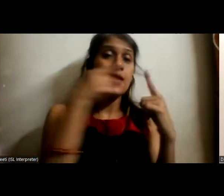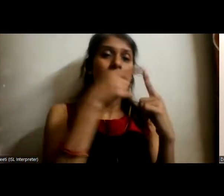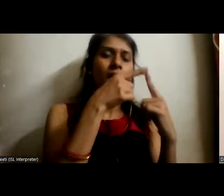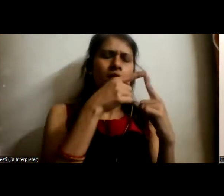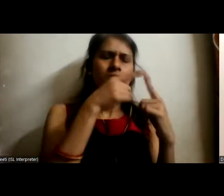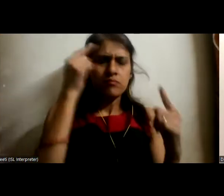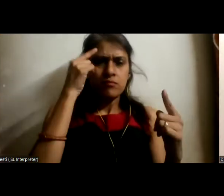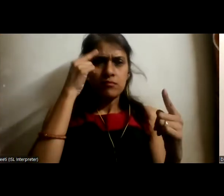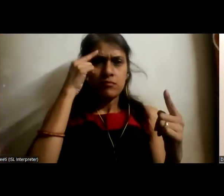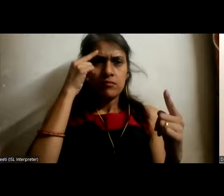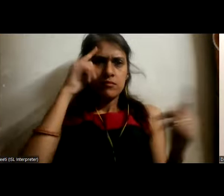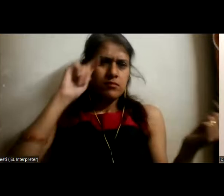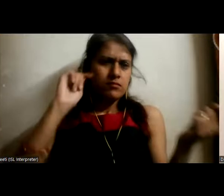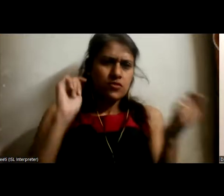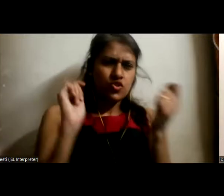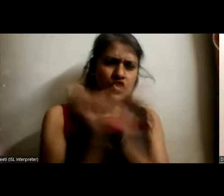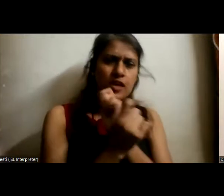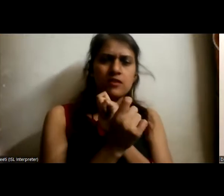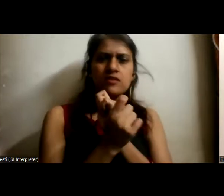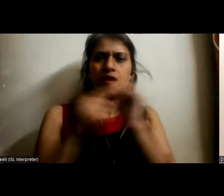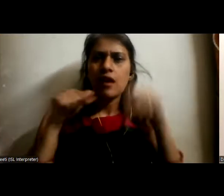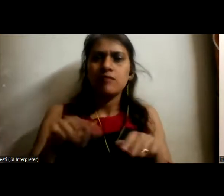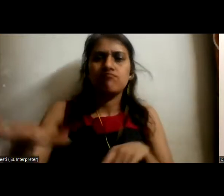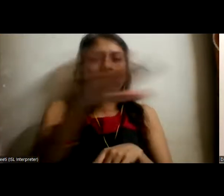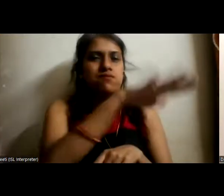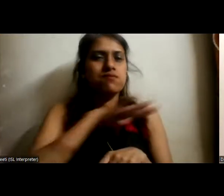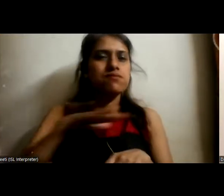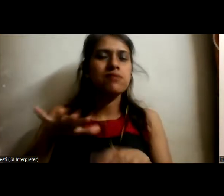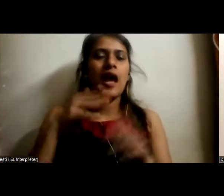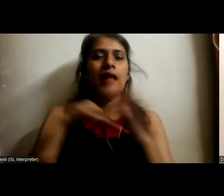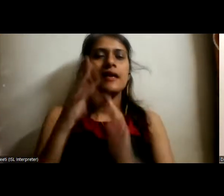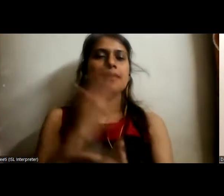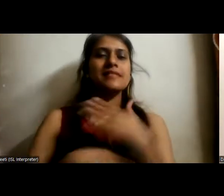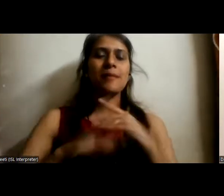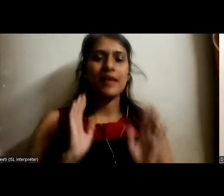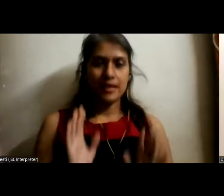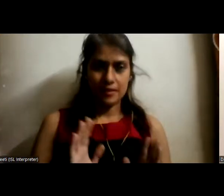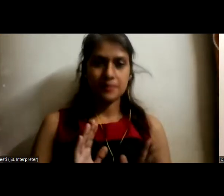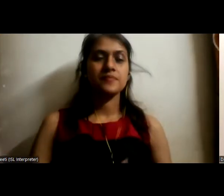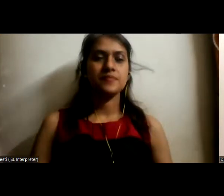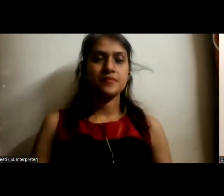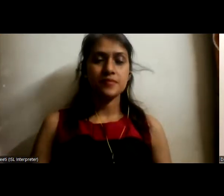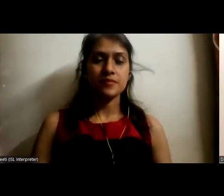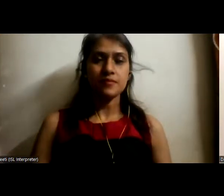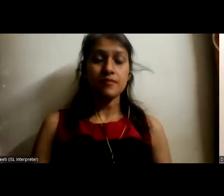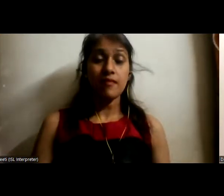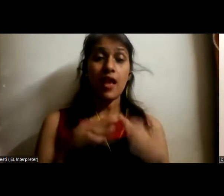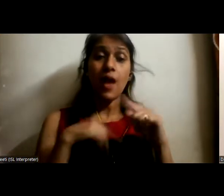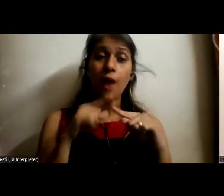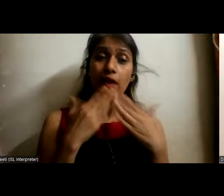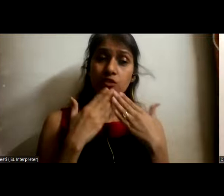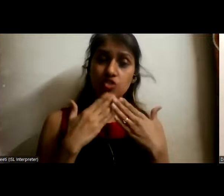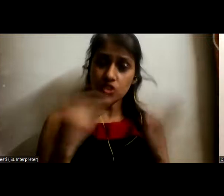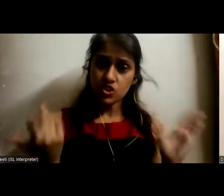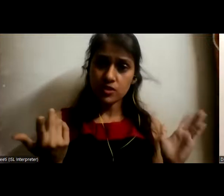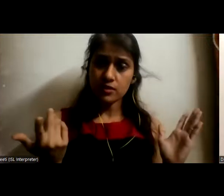thinking, a major change in the discourse on disability. In the educational